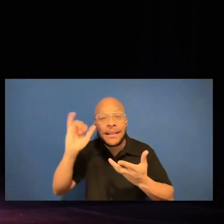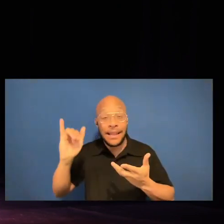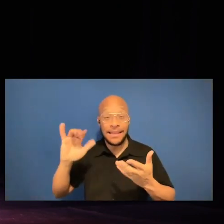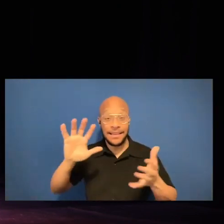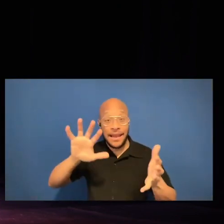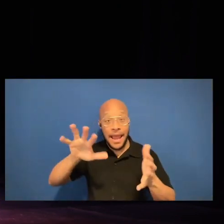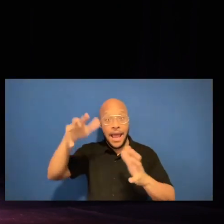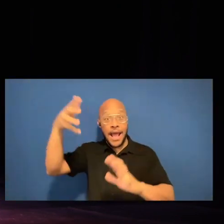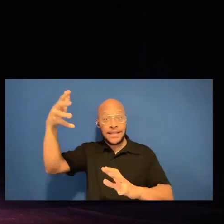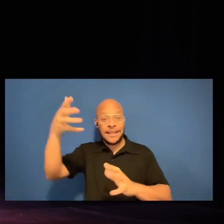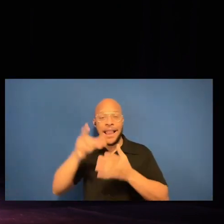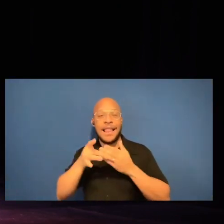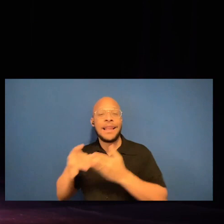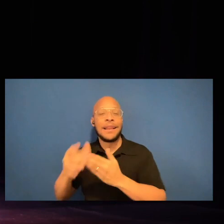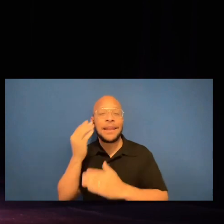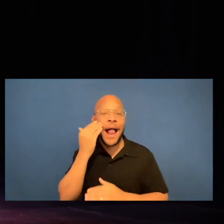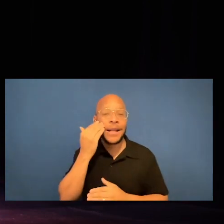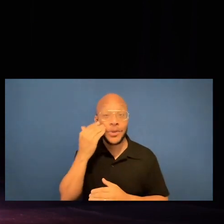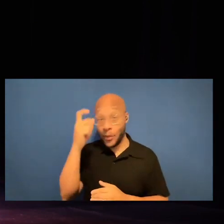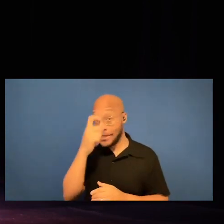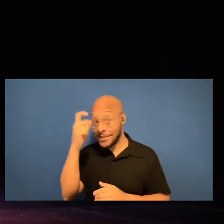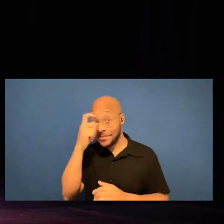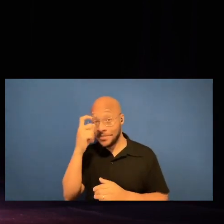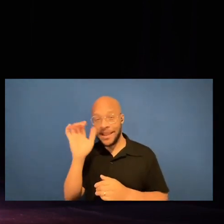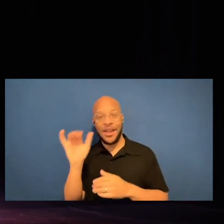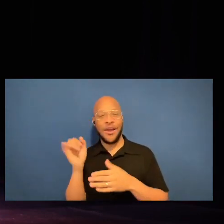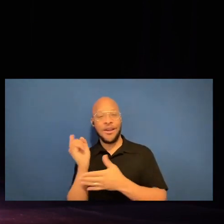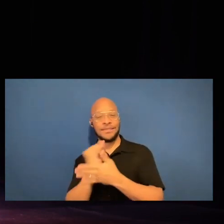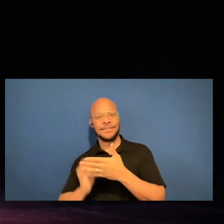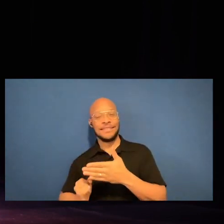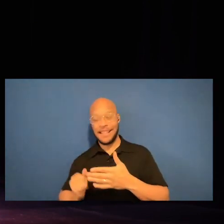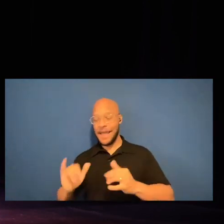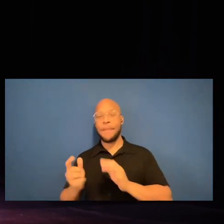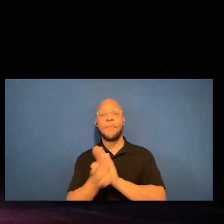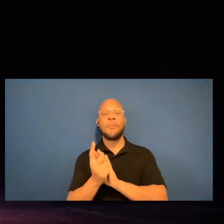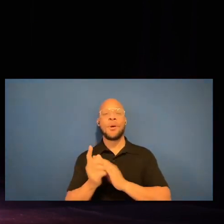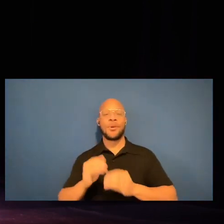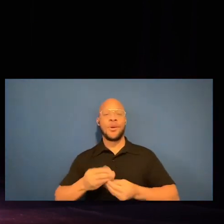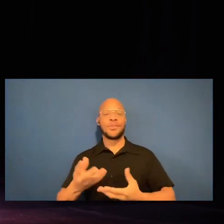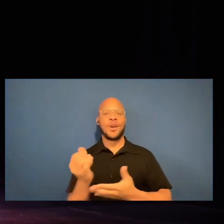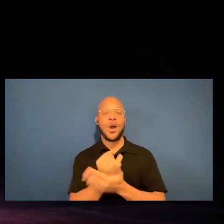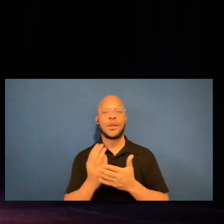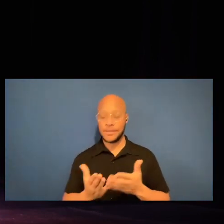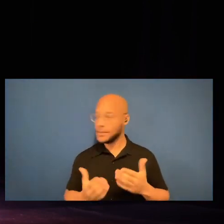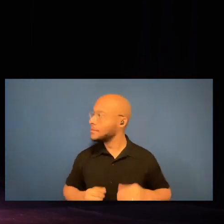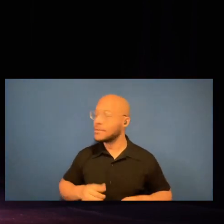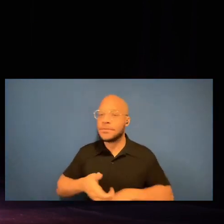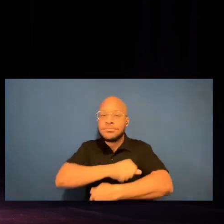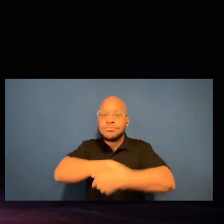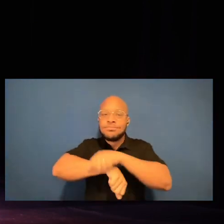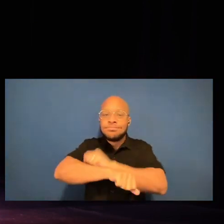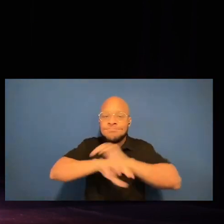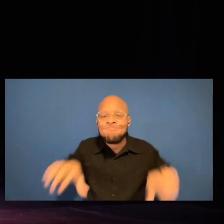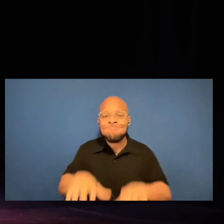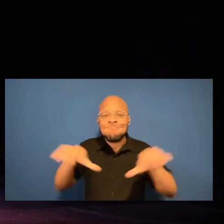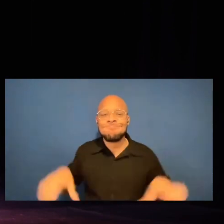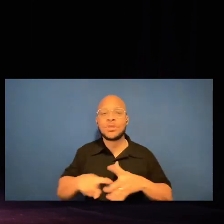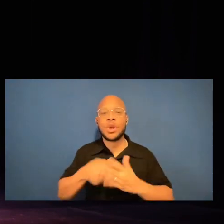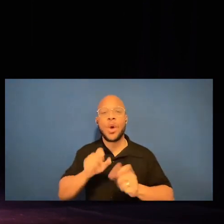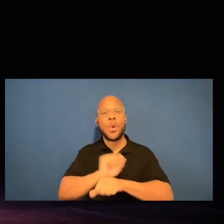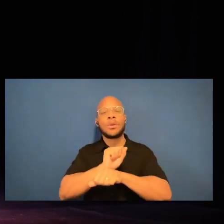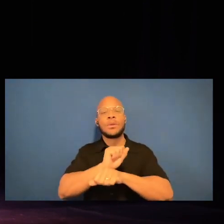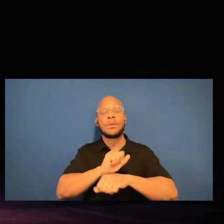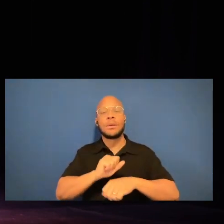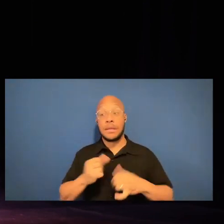This is precisely the moment when artists go to work. There is no time for despair, no place for self-pity, no need